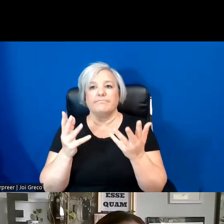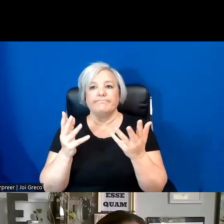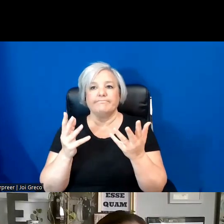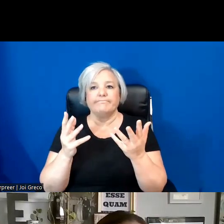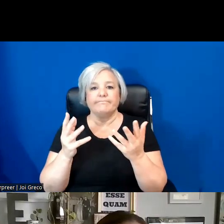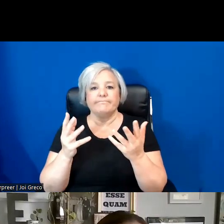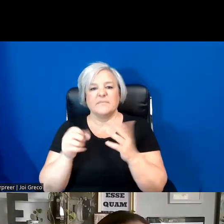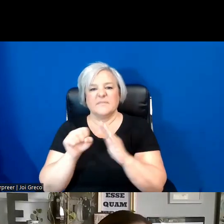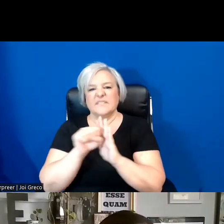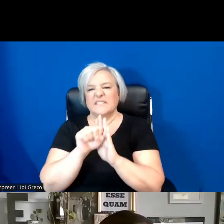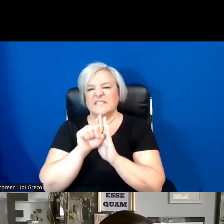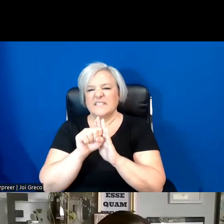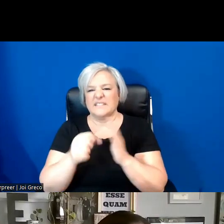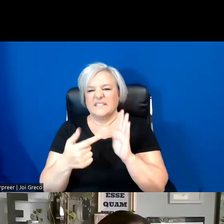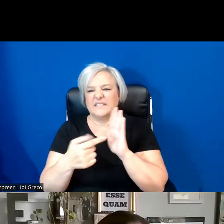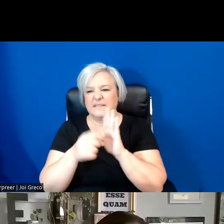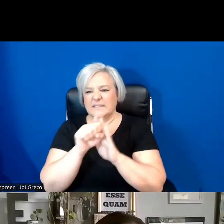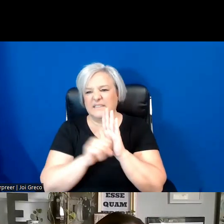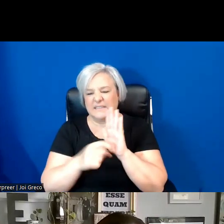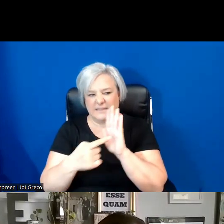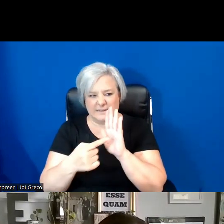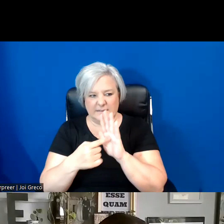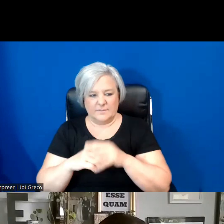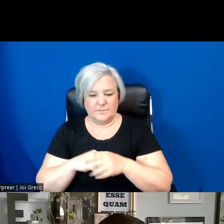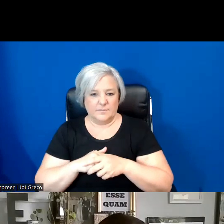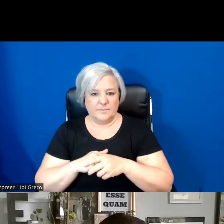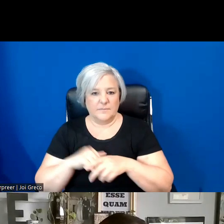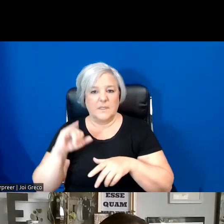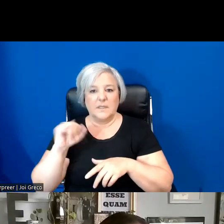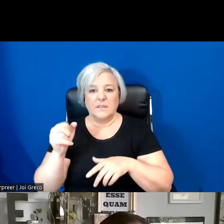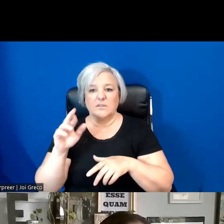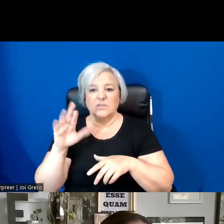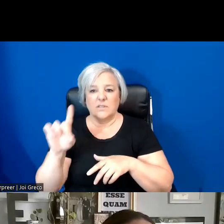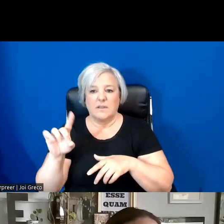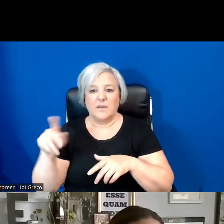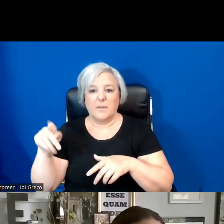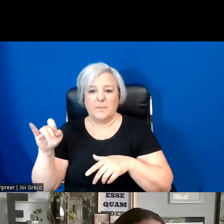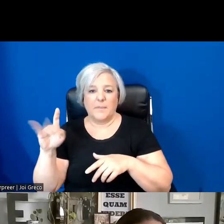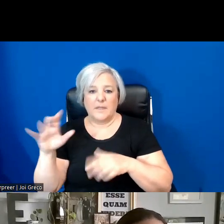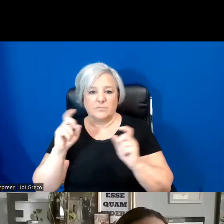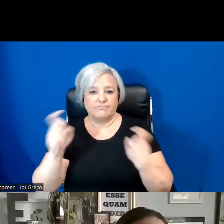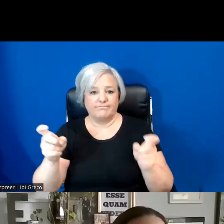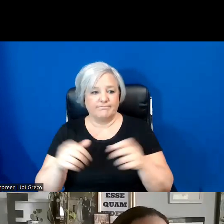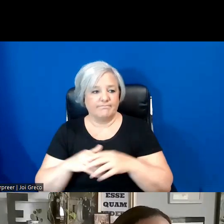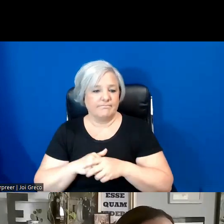state example of what this work looks like. So Jared and Patrick, I hand it over to you all.